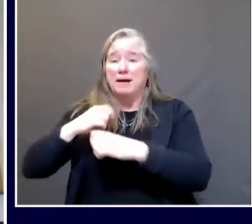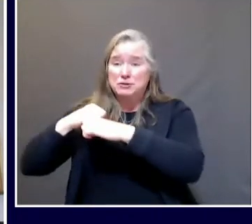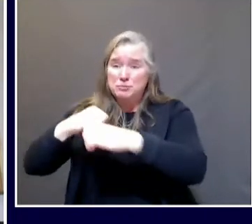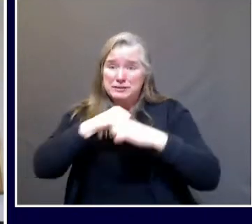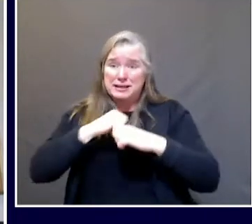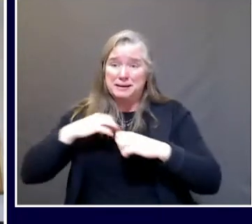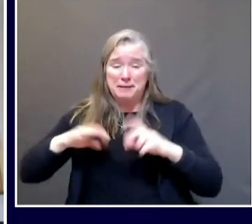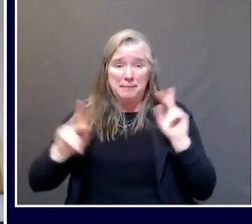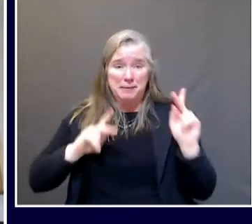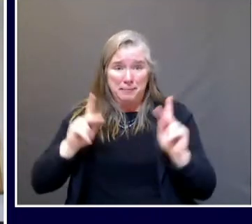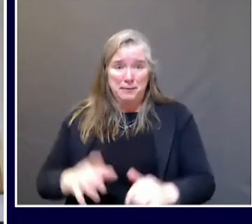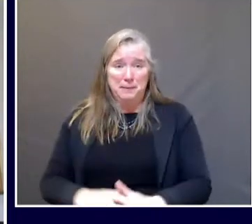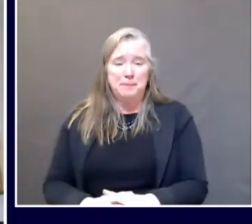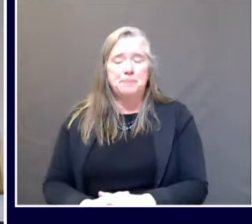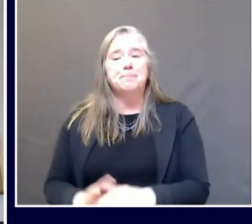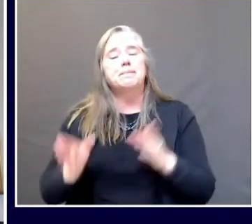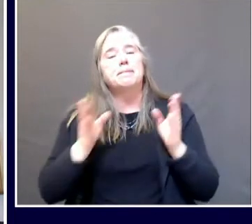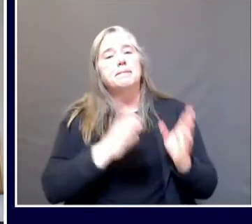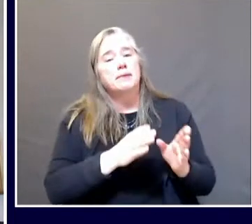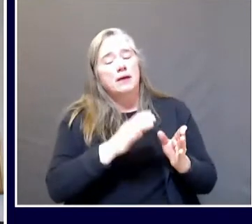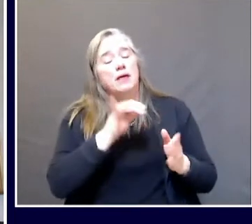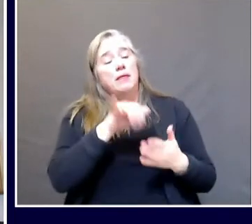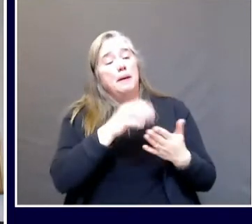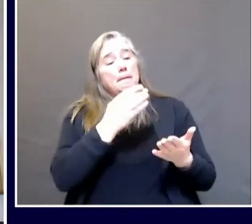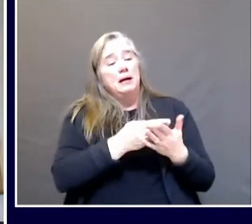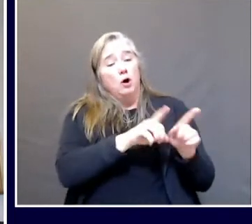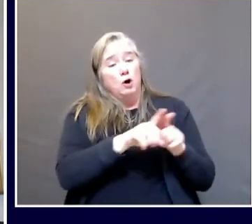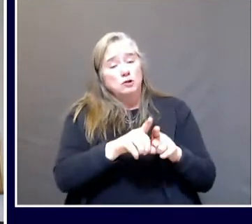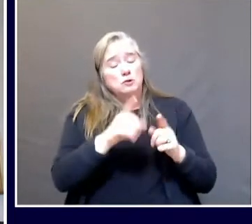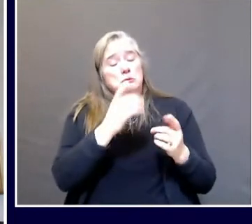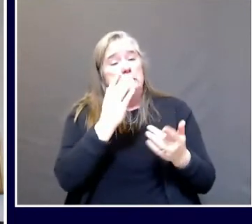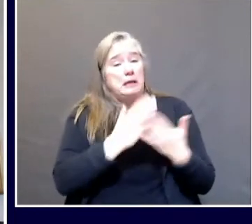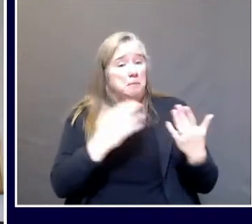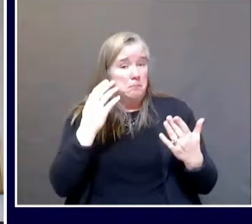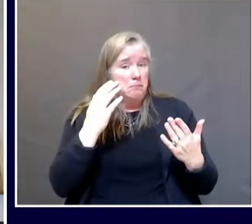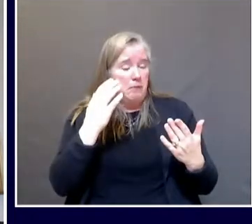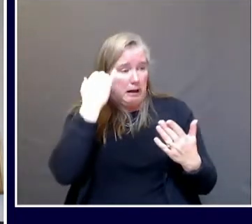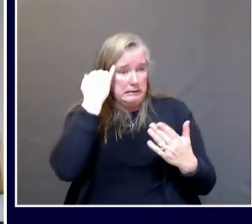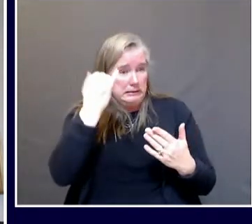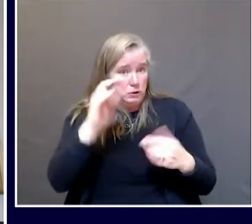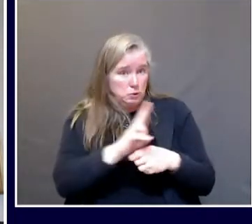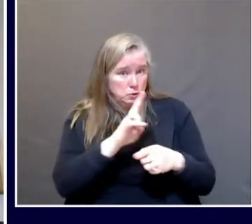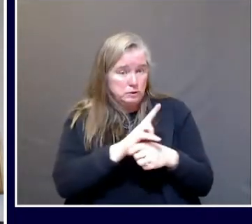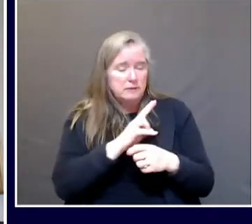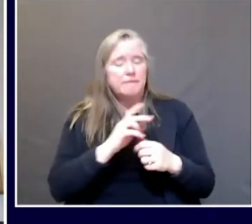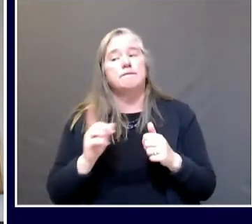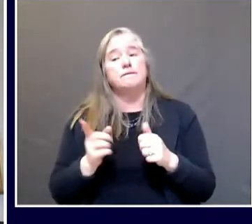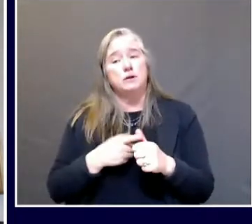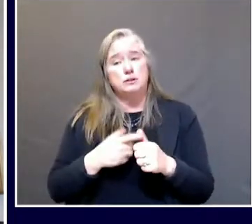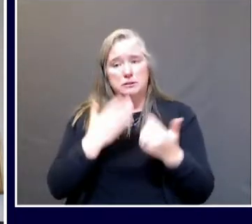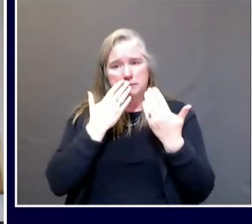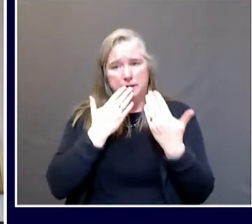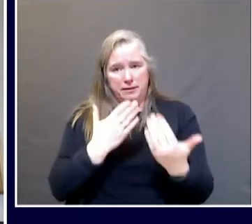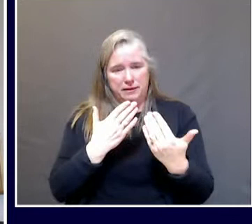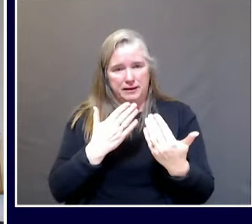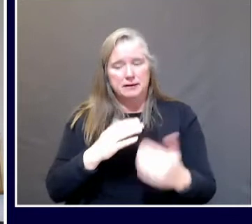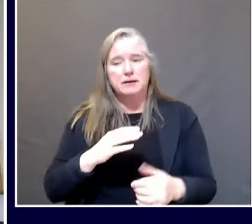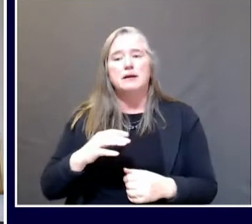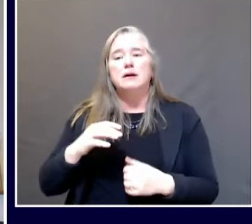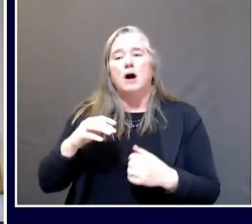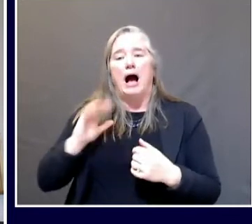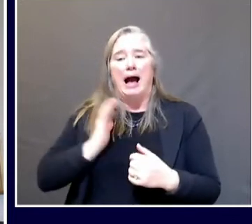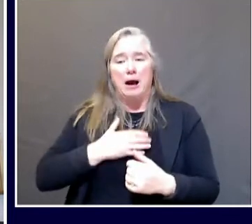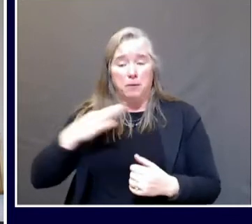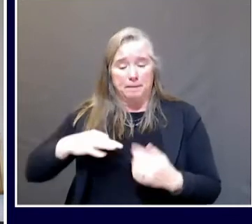at least, to utilize some of those funds for. First of all, we are incredibly thankful to our colleagues at the congressional delegation